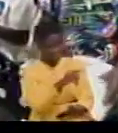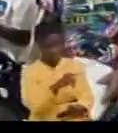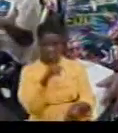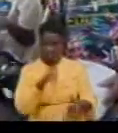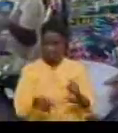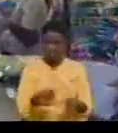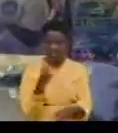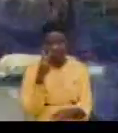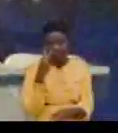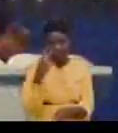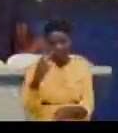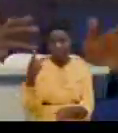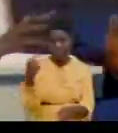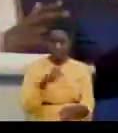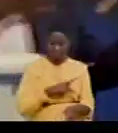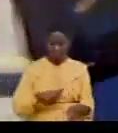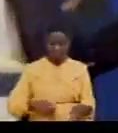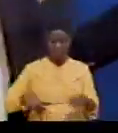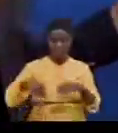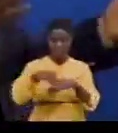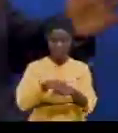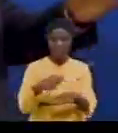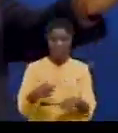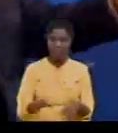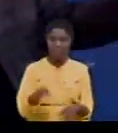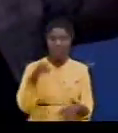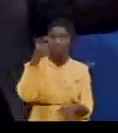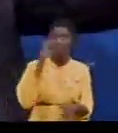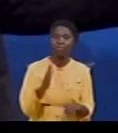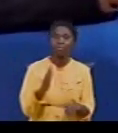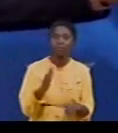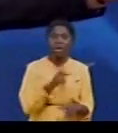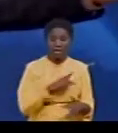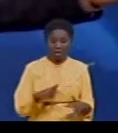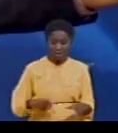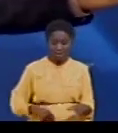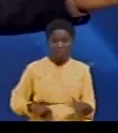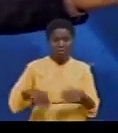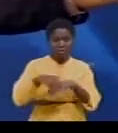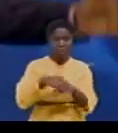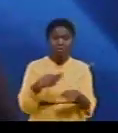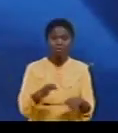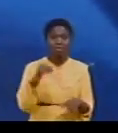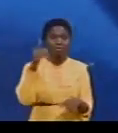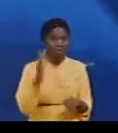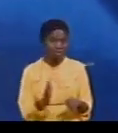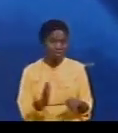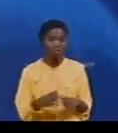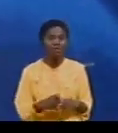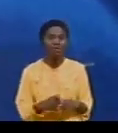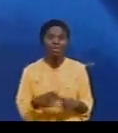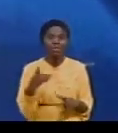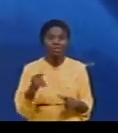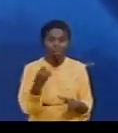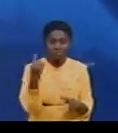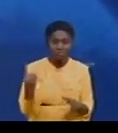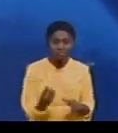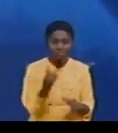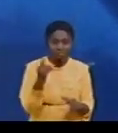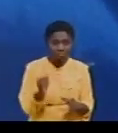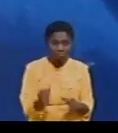see the kingdom of God. Kingdom of God, the eternal